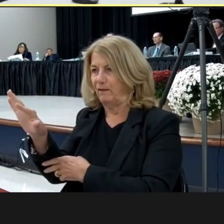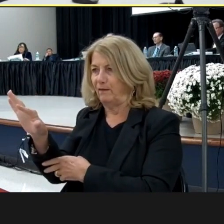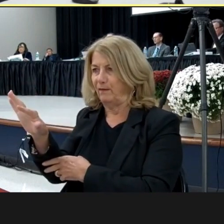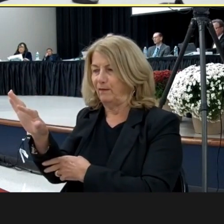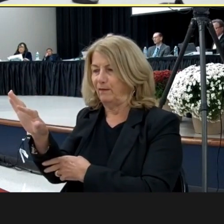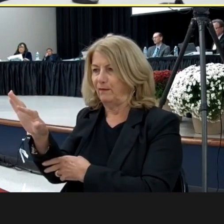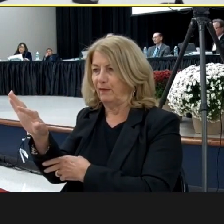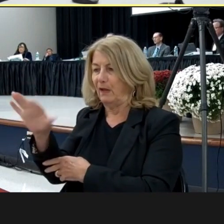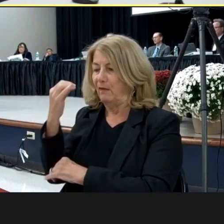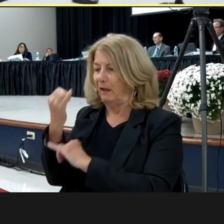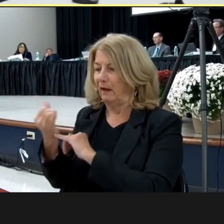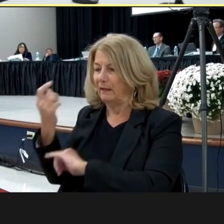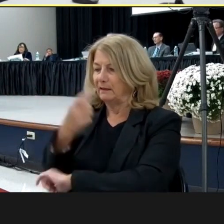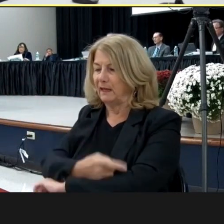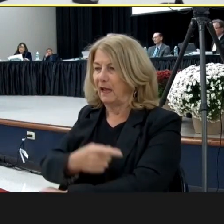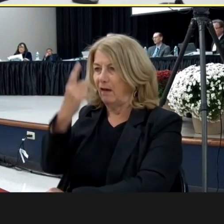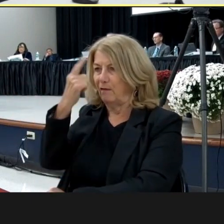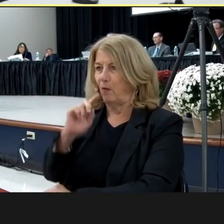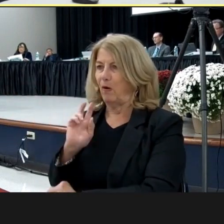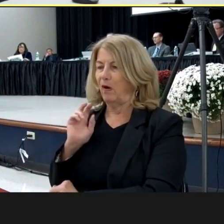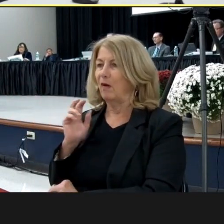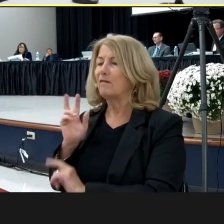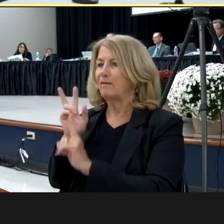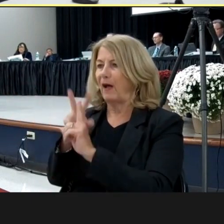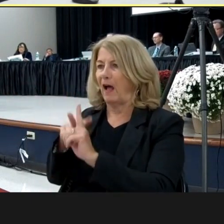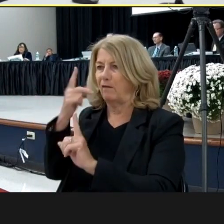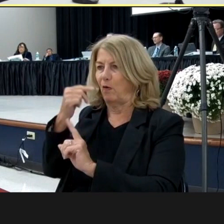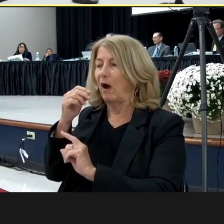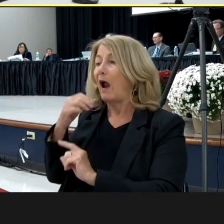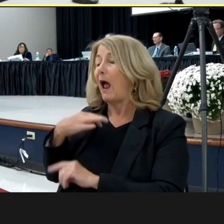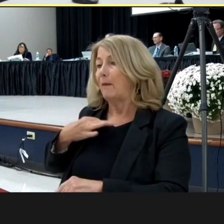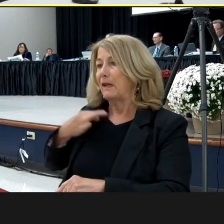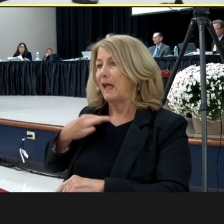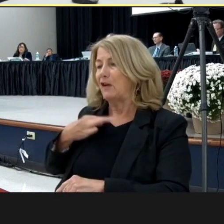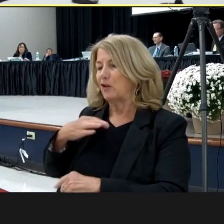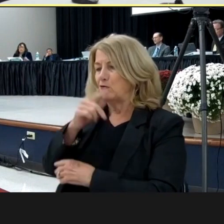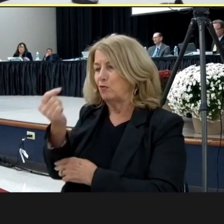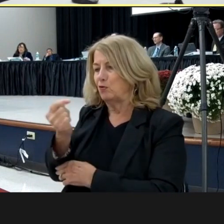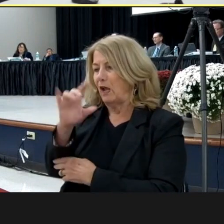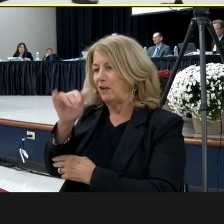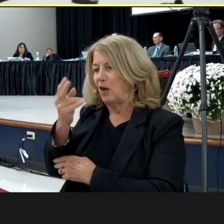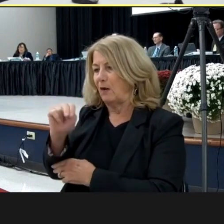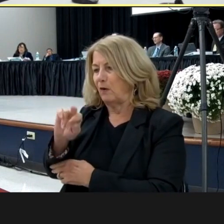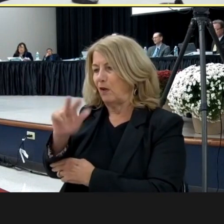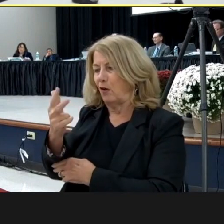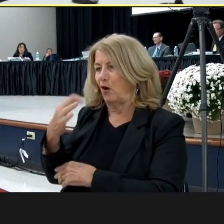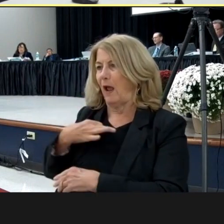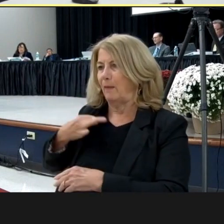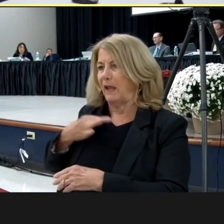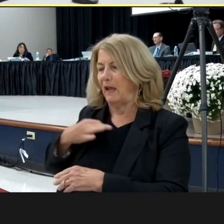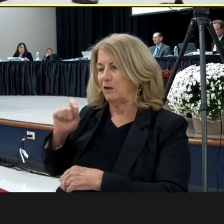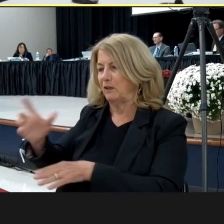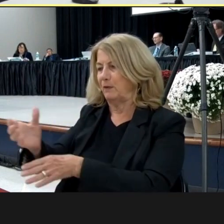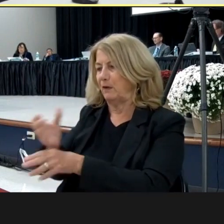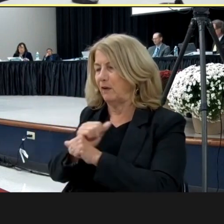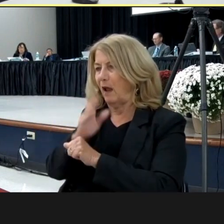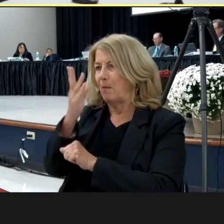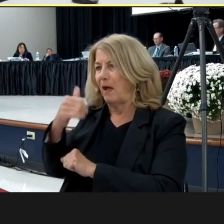The last day to file for an application will be Tuesday, January the 3rd. Applications must be received by 5